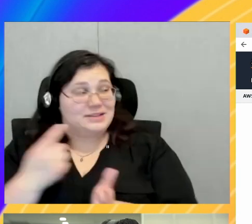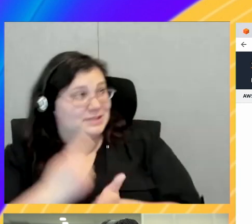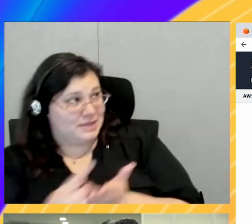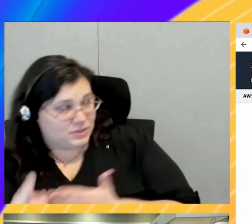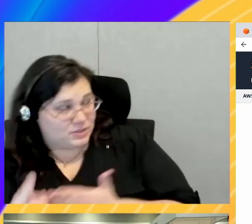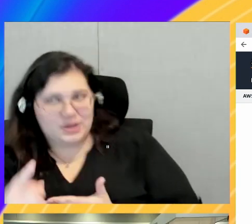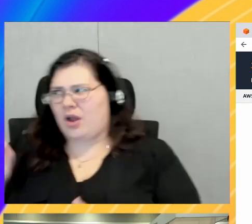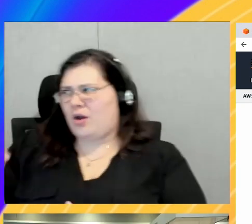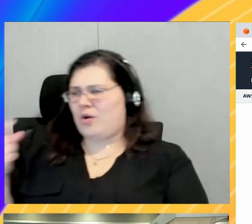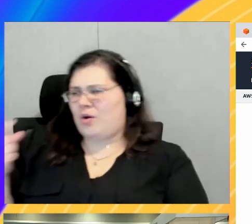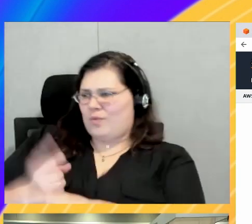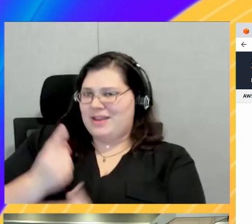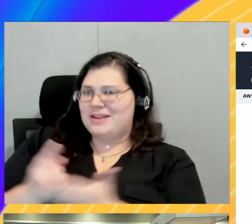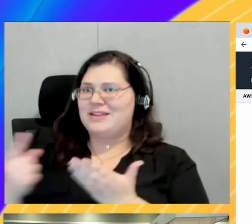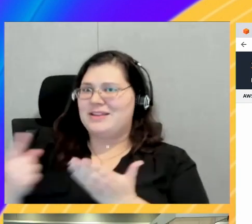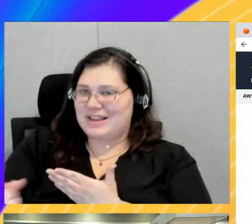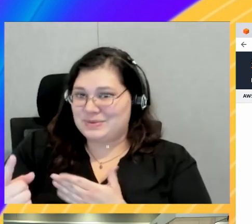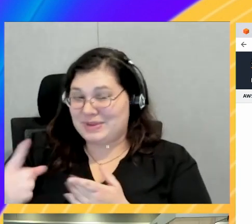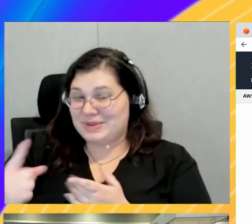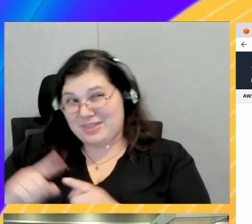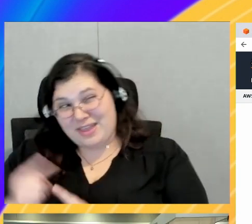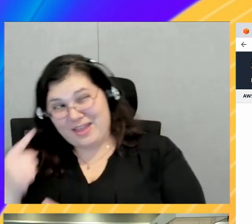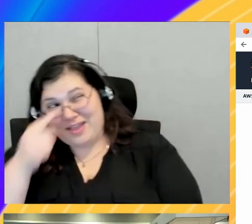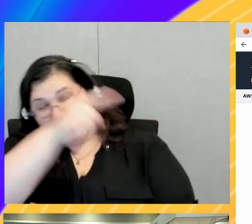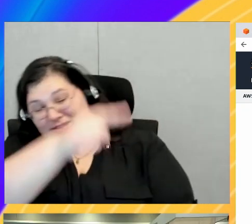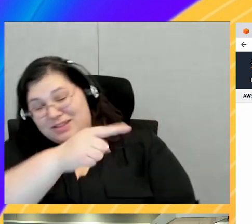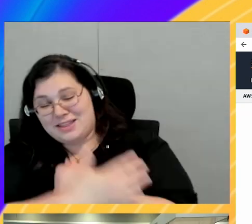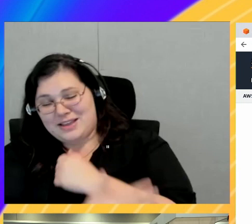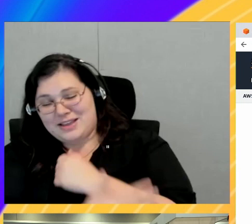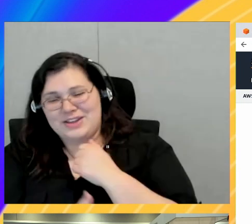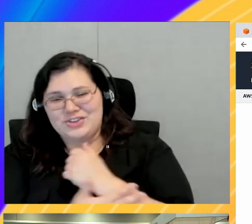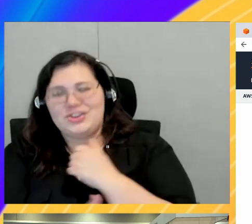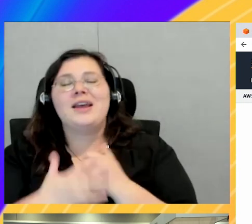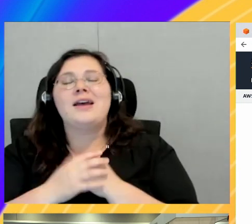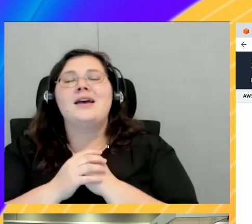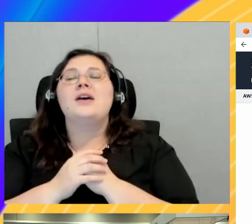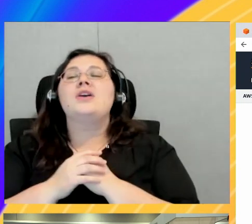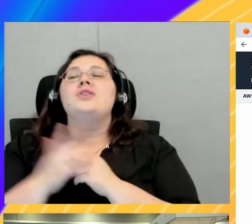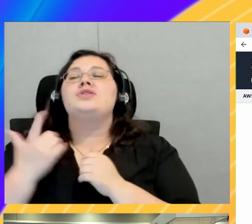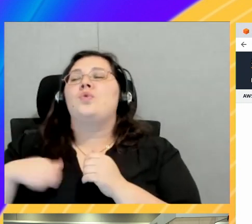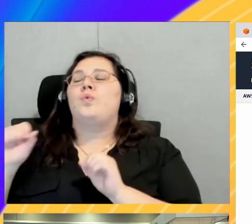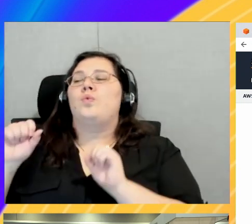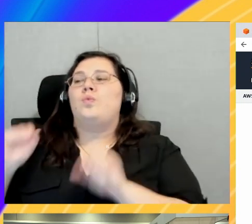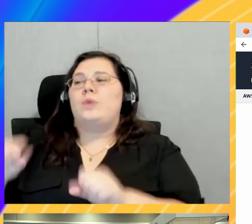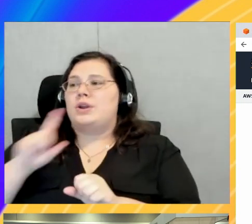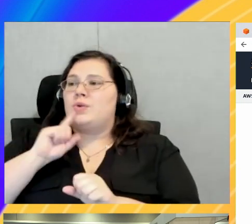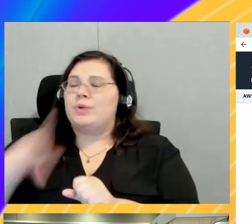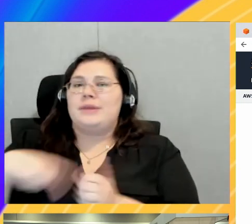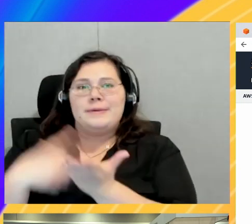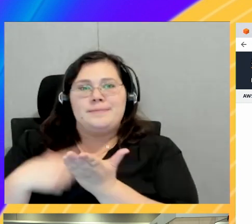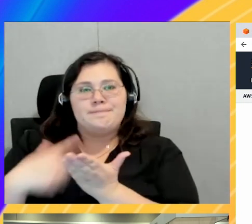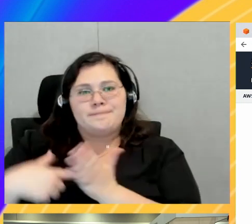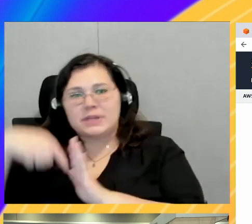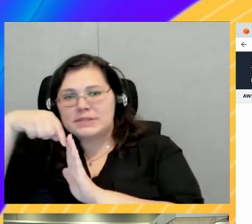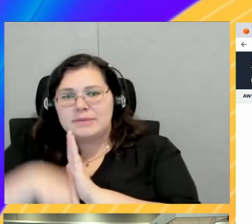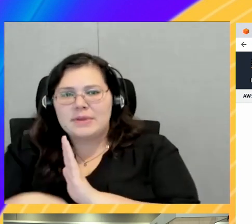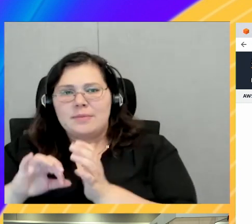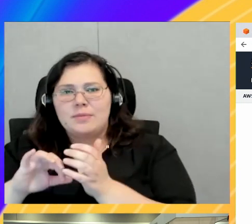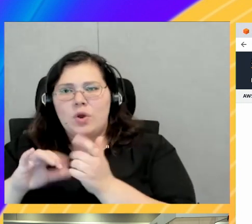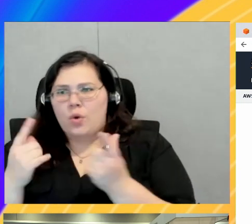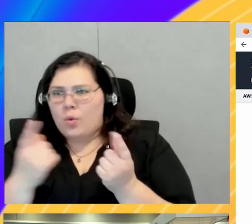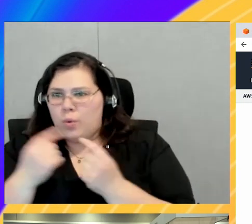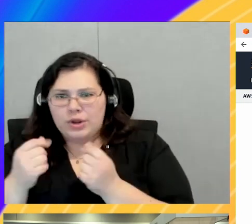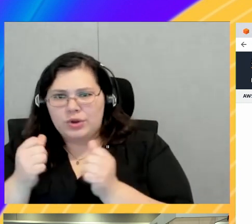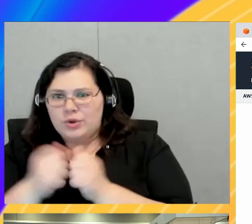of the country. Yeah. Yeah. And so we're going to be doing a deep dive on how to respond to exposed credentials and how you